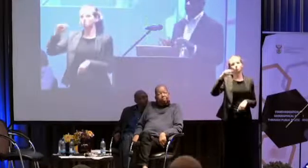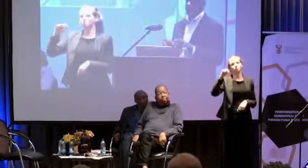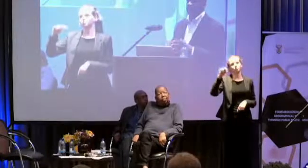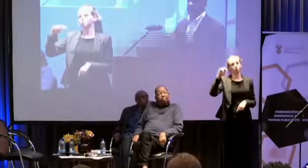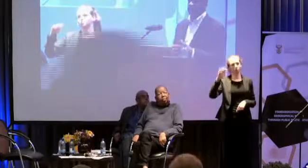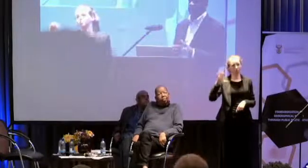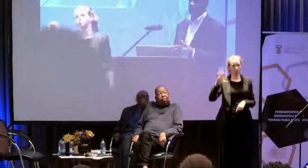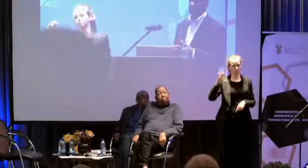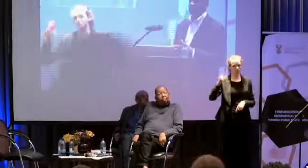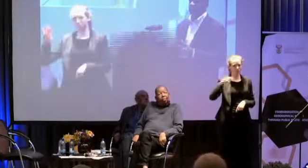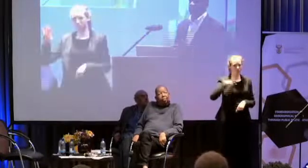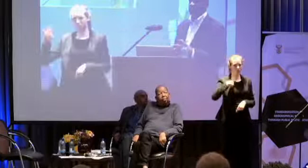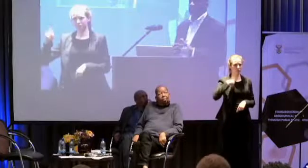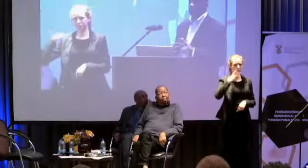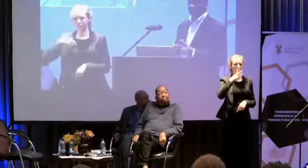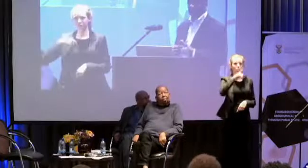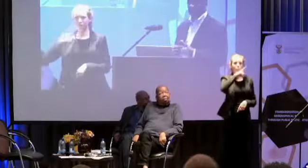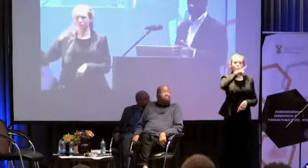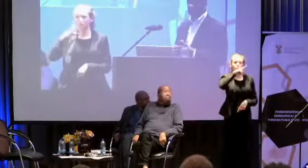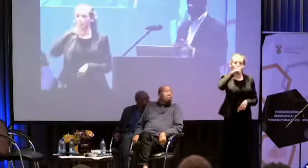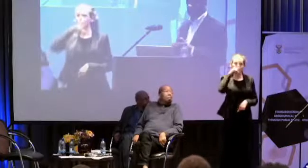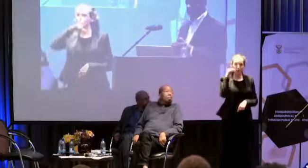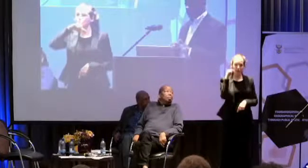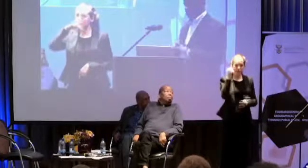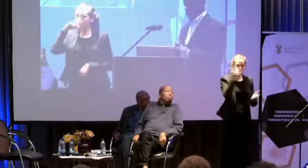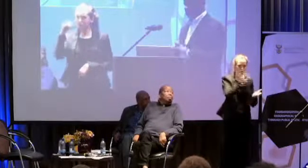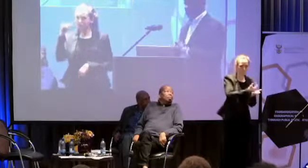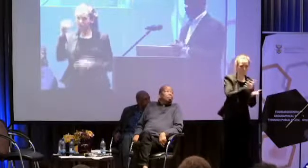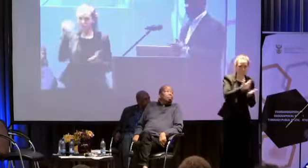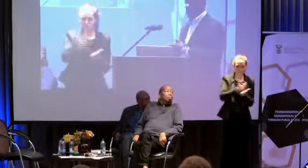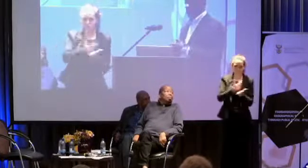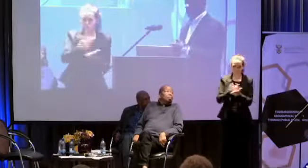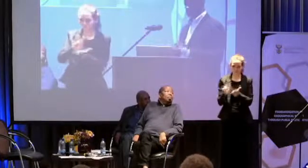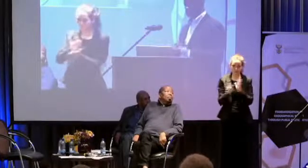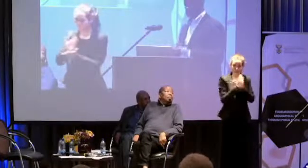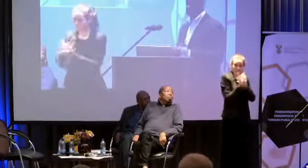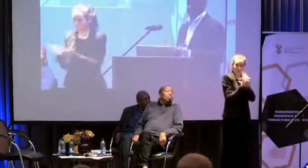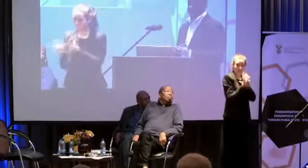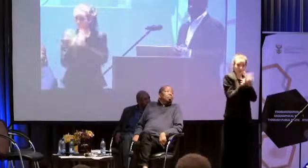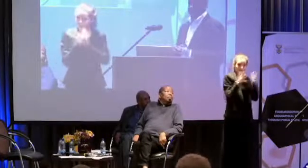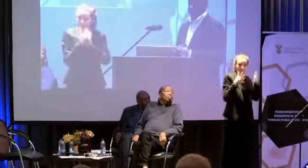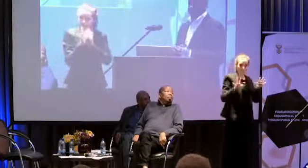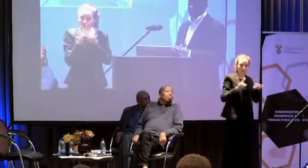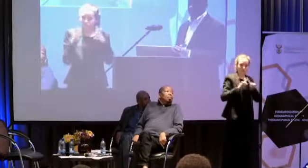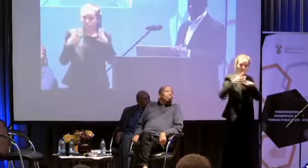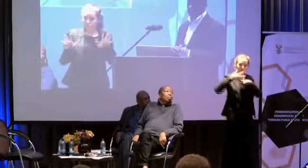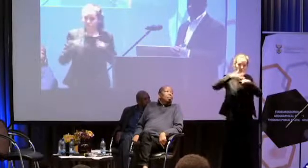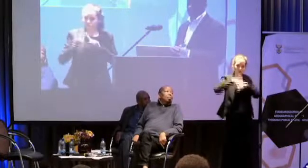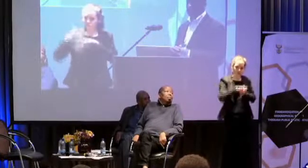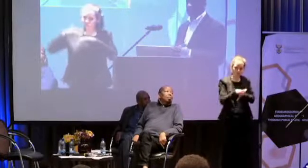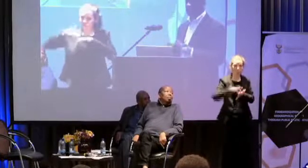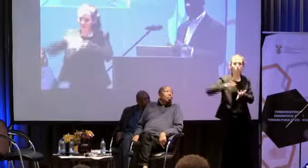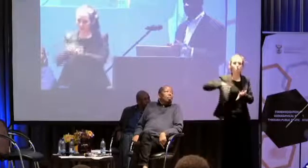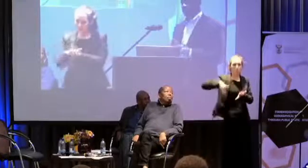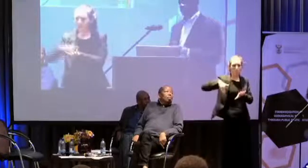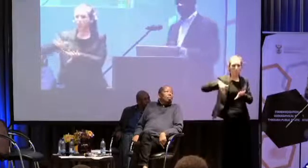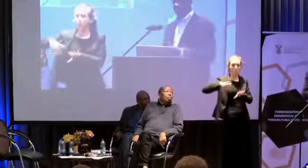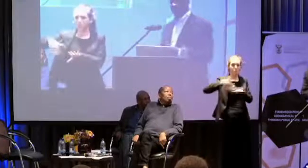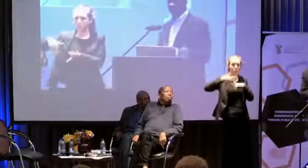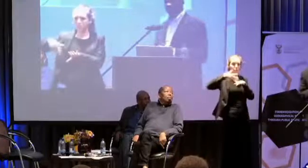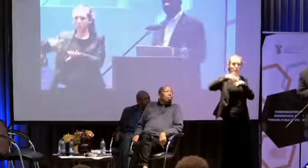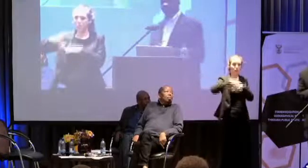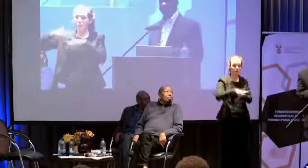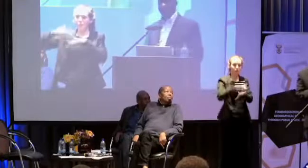harvesting all the names that have been gazetted but have not been implemented. And who's the biggest implementer of the